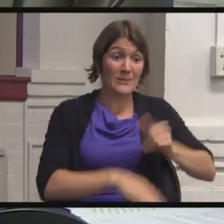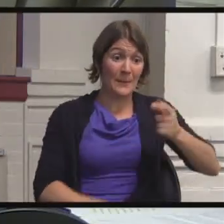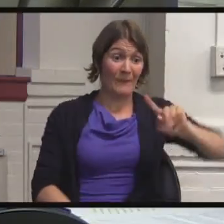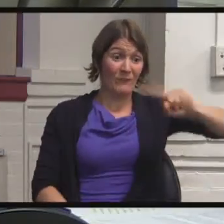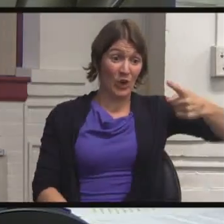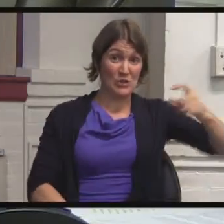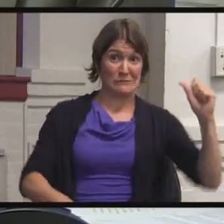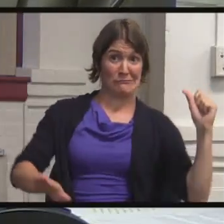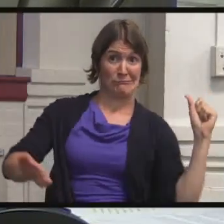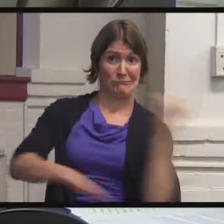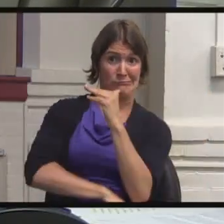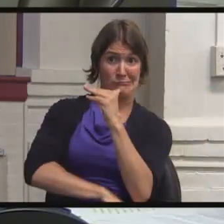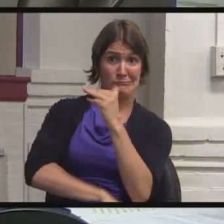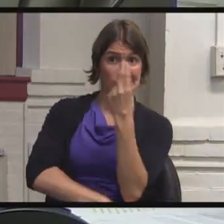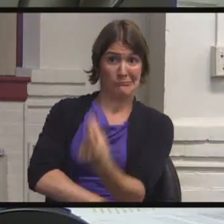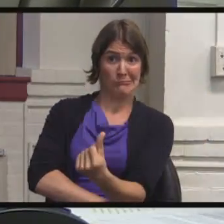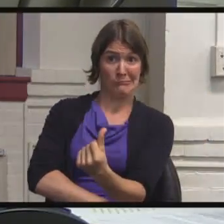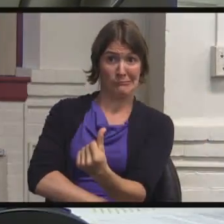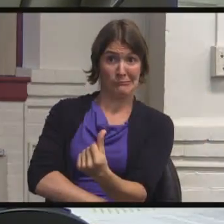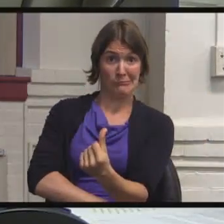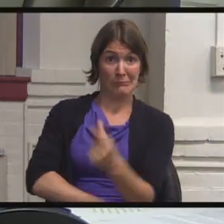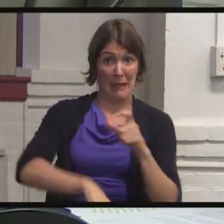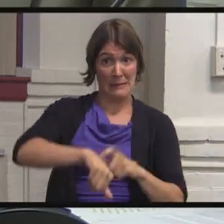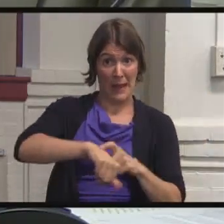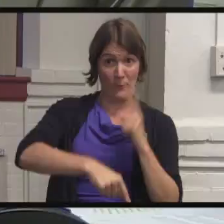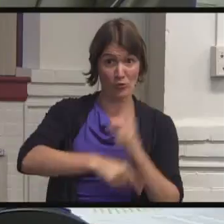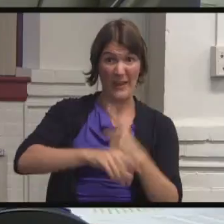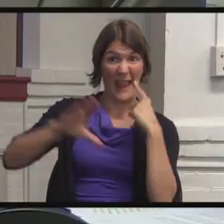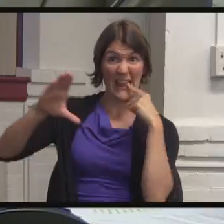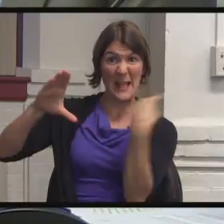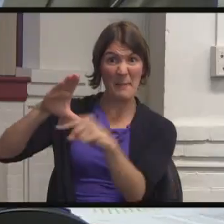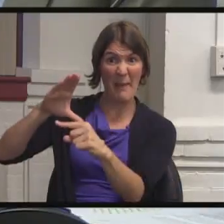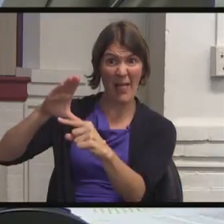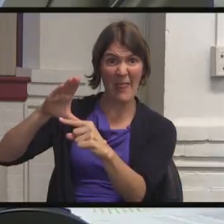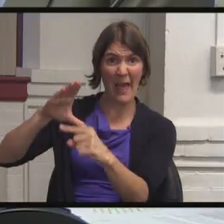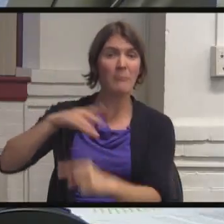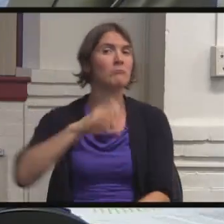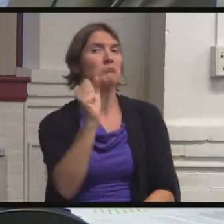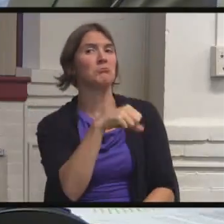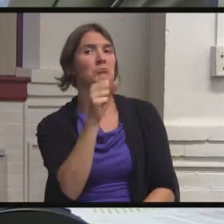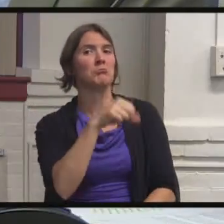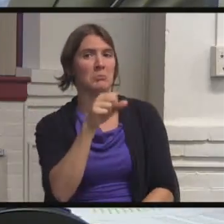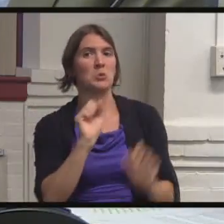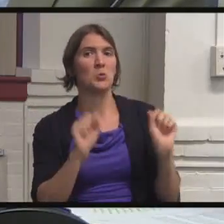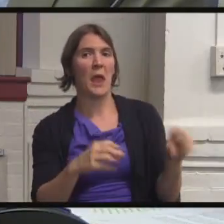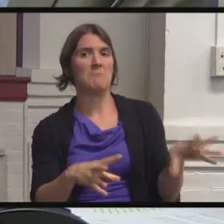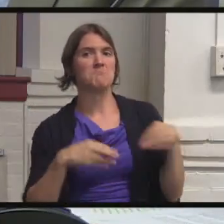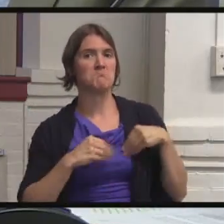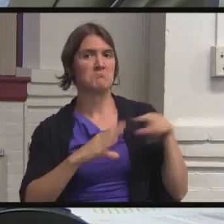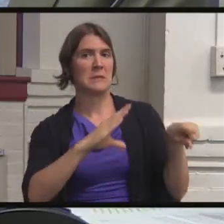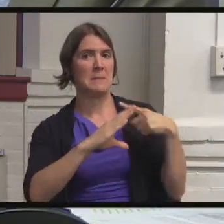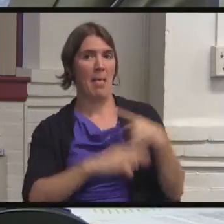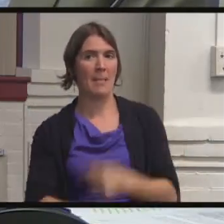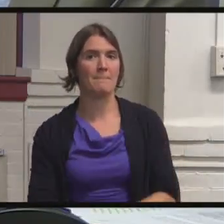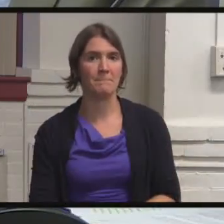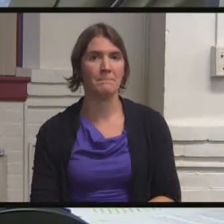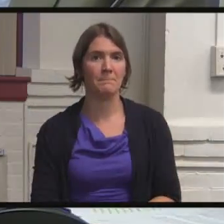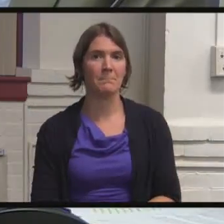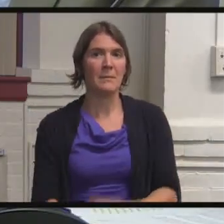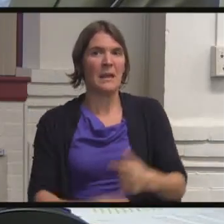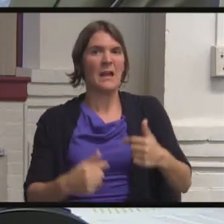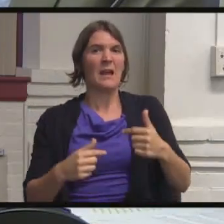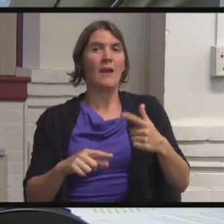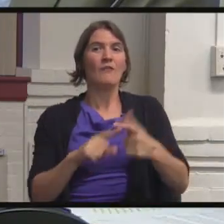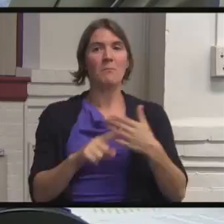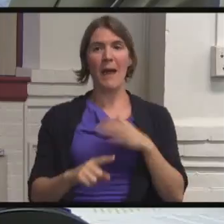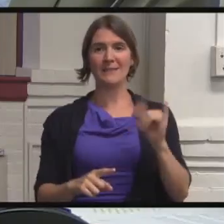then we can get that submitted electronically or... They'll receive it electronically. They'll receive it electronically? Probably from my cell